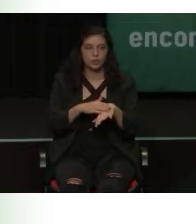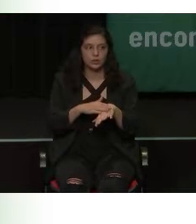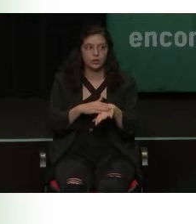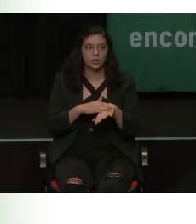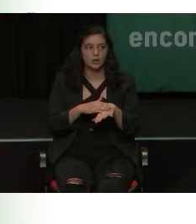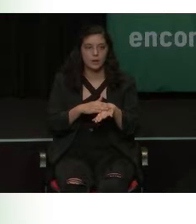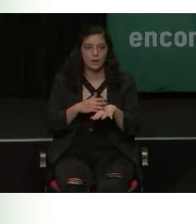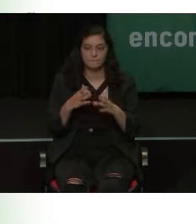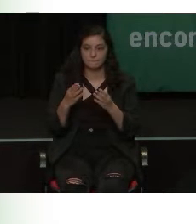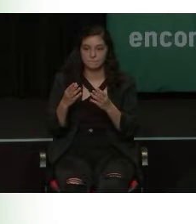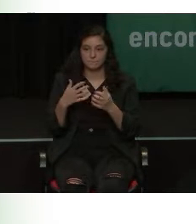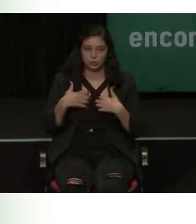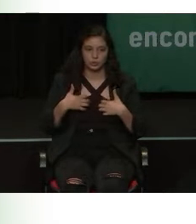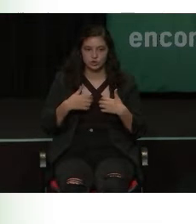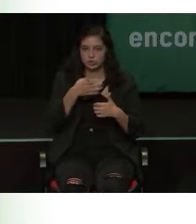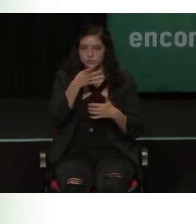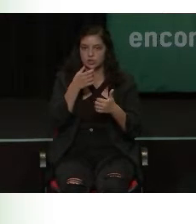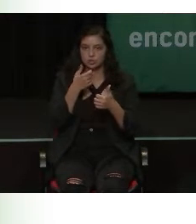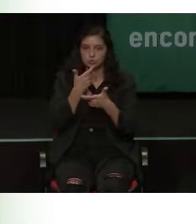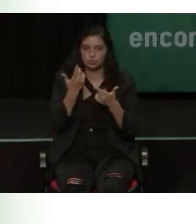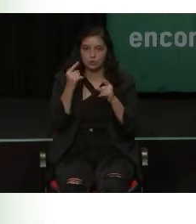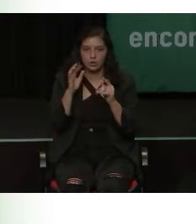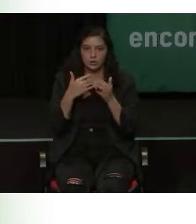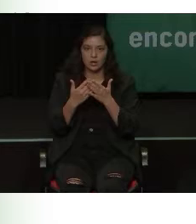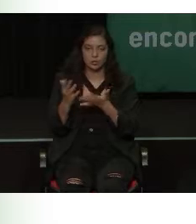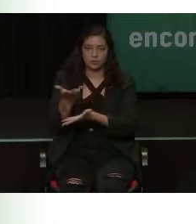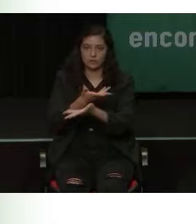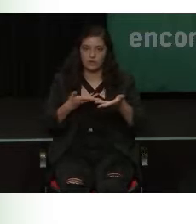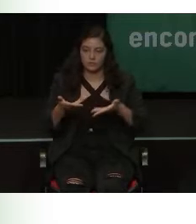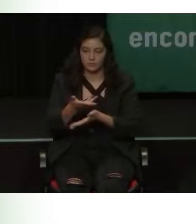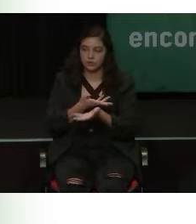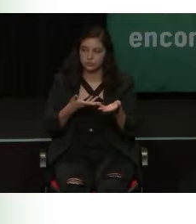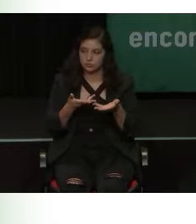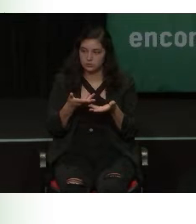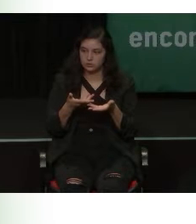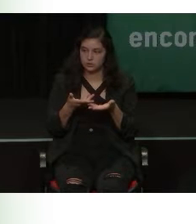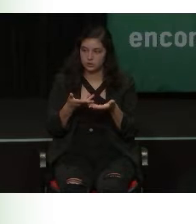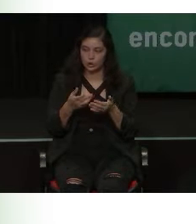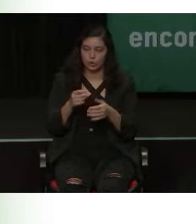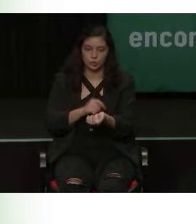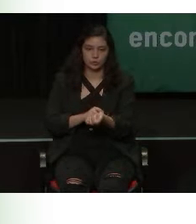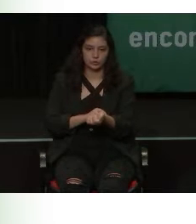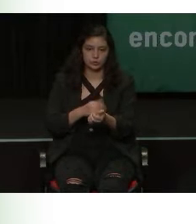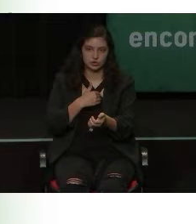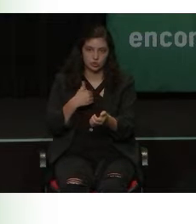lockdowns, because fear can't explain things alone, fear explains